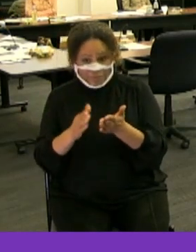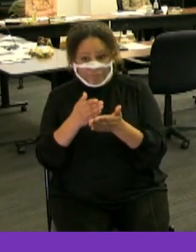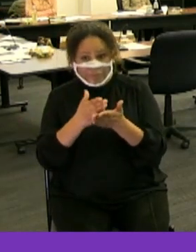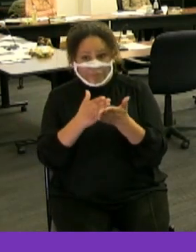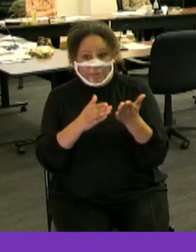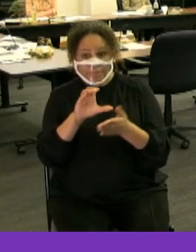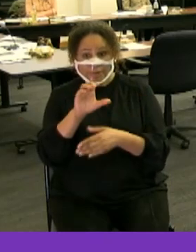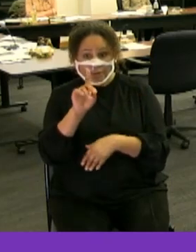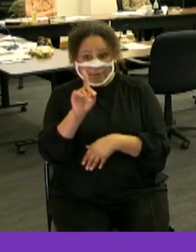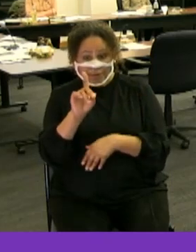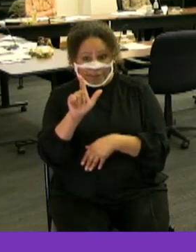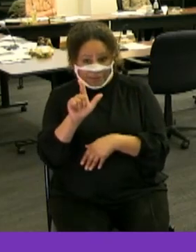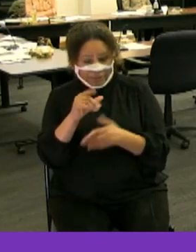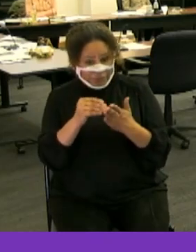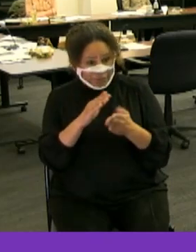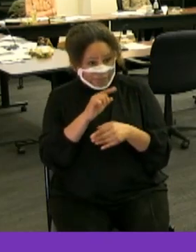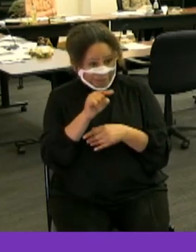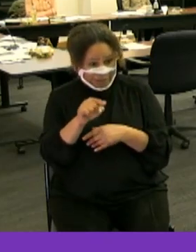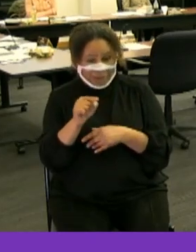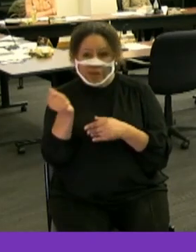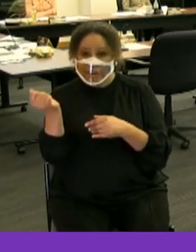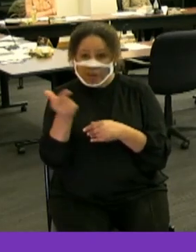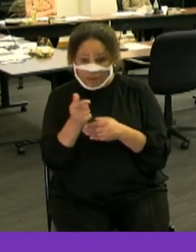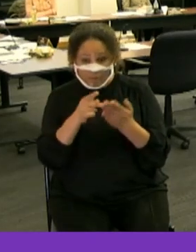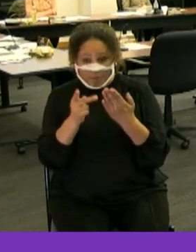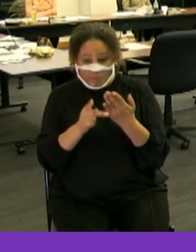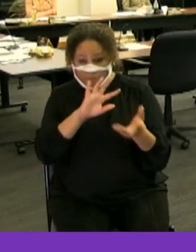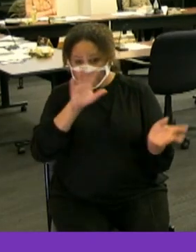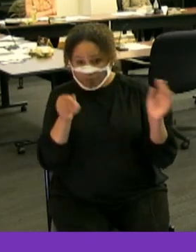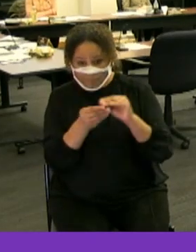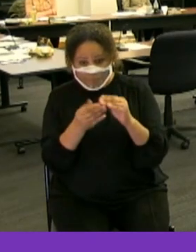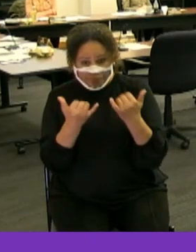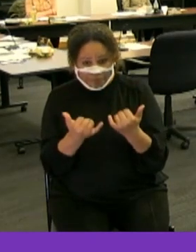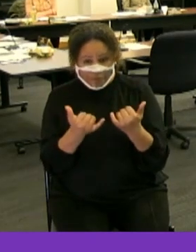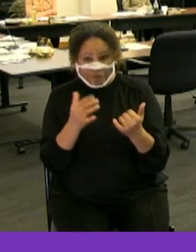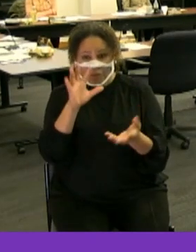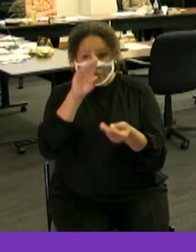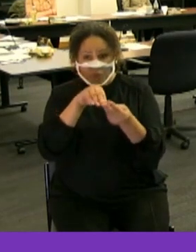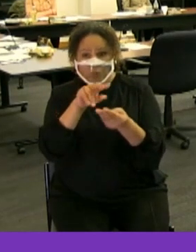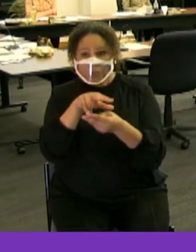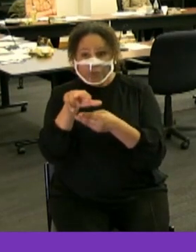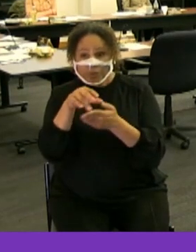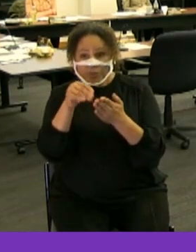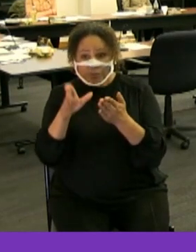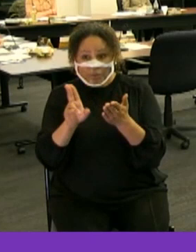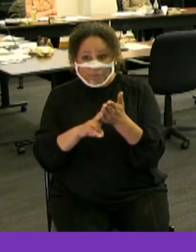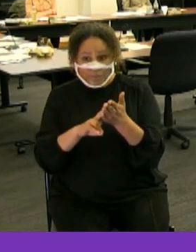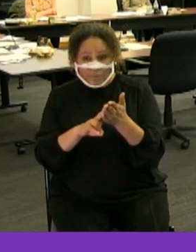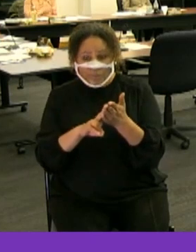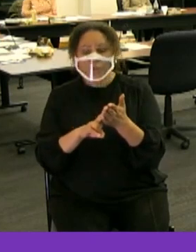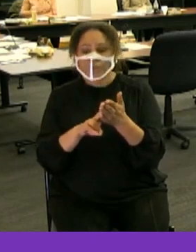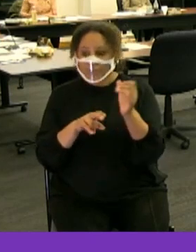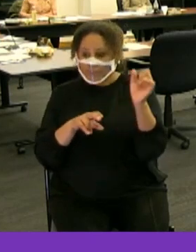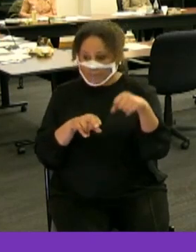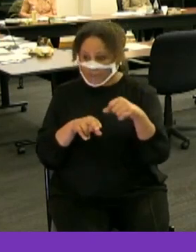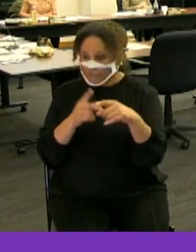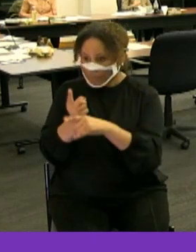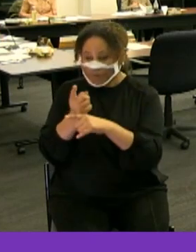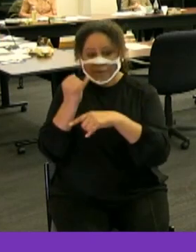CDL? Okay, so in all of the programs right now, we have 33 students enrolled. Okay, so if we